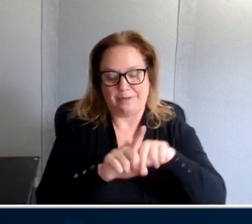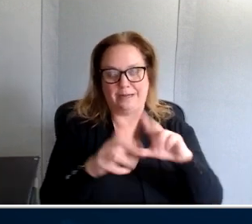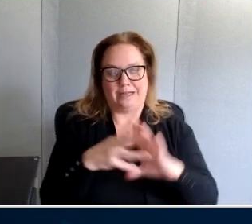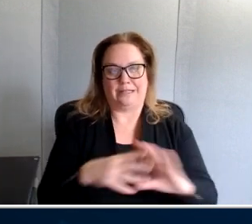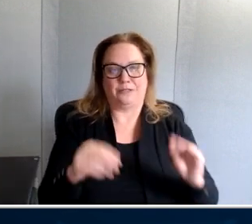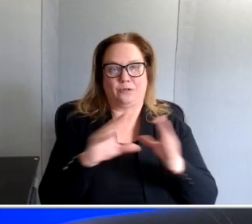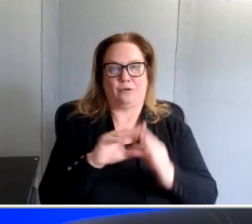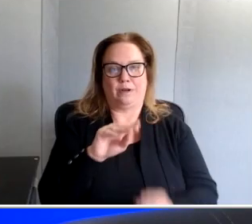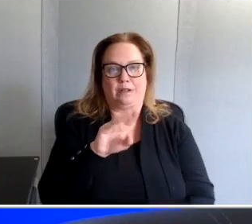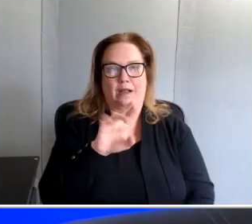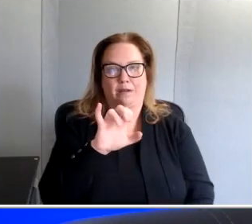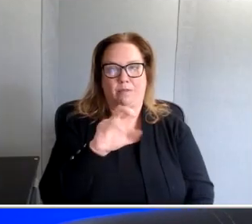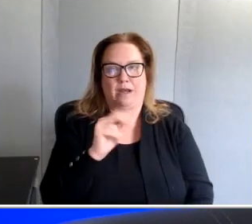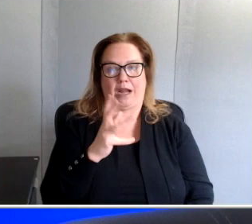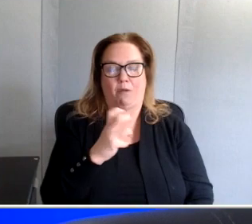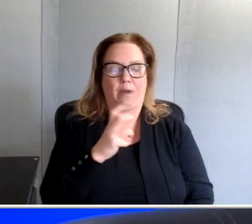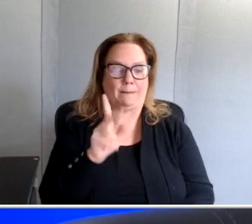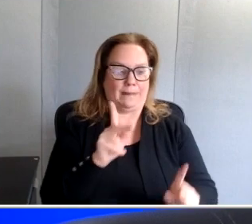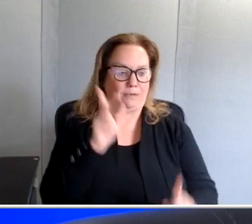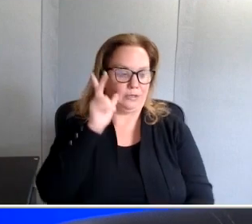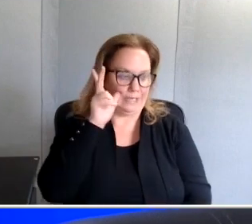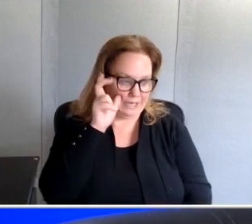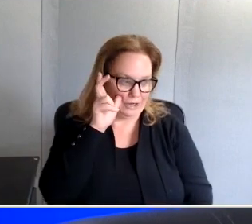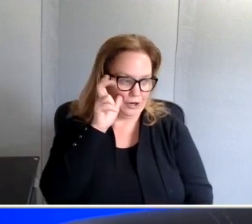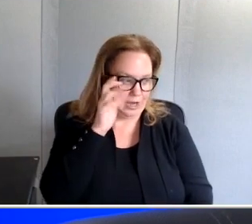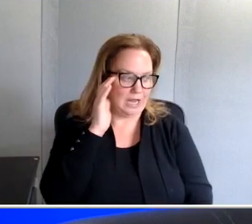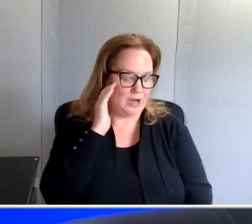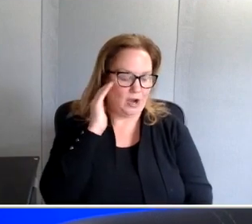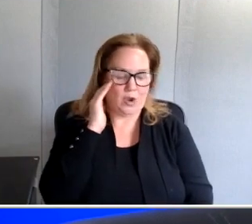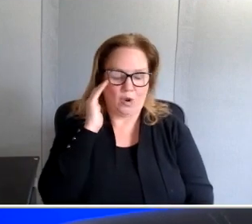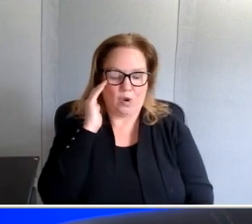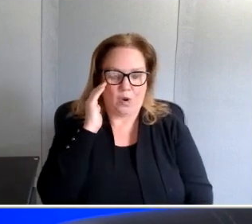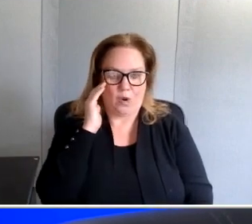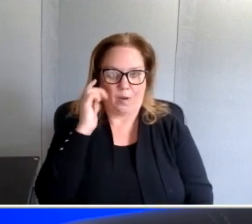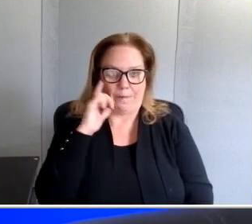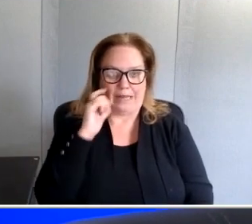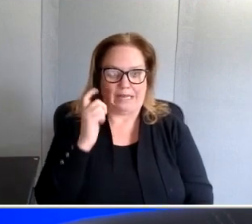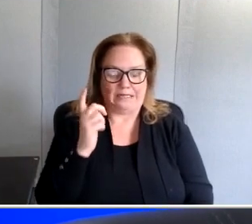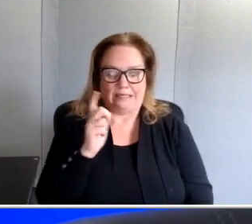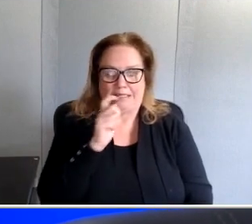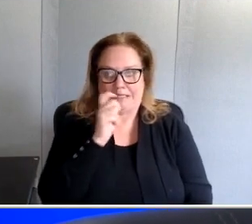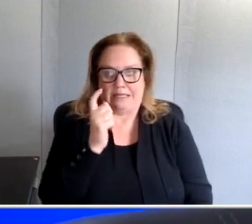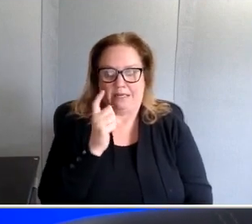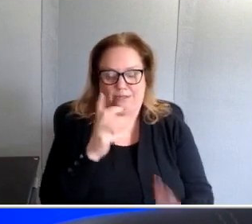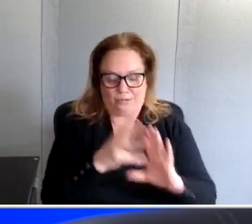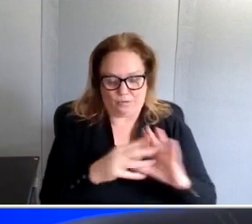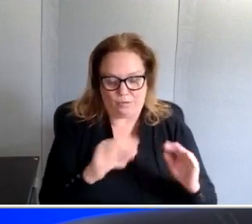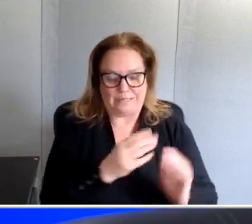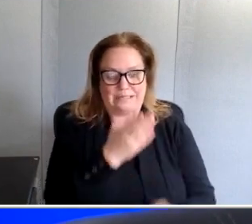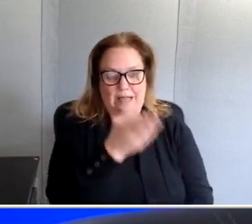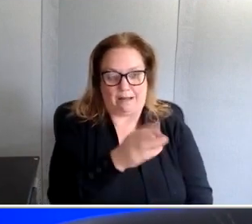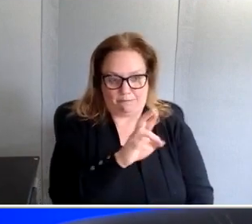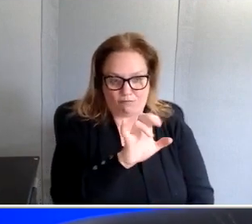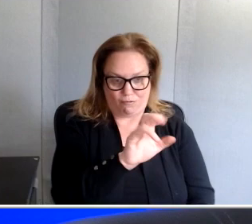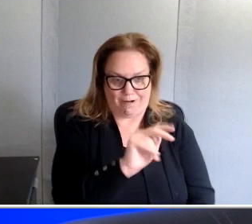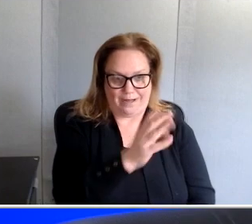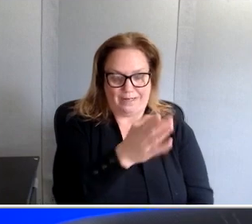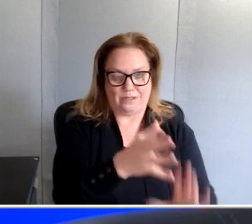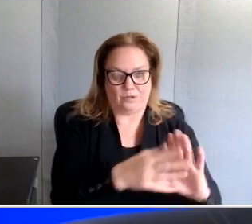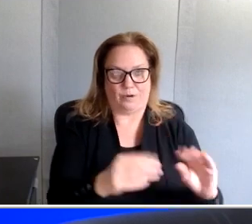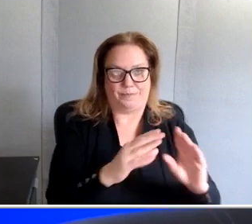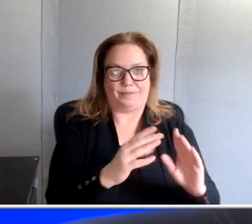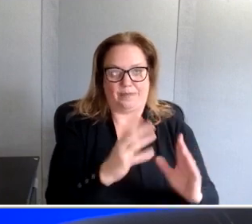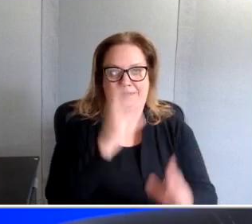that I think I want everybody to hear and to know, because not only is it stories like Brian's that are, the face of donation